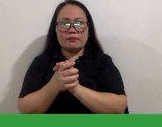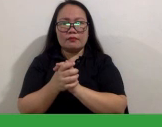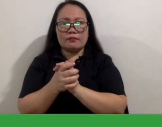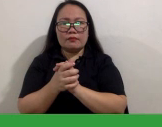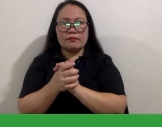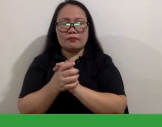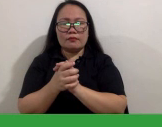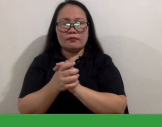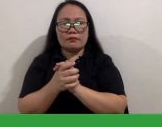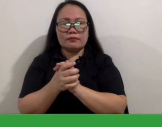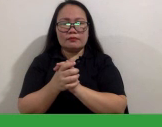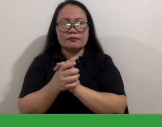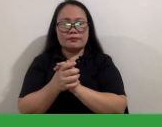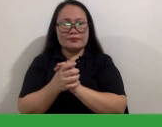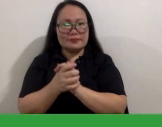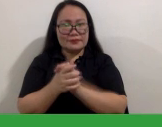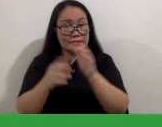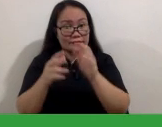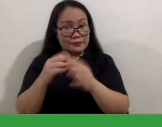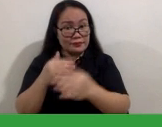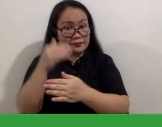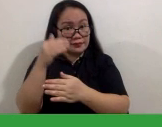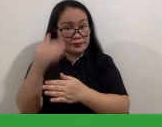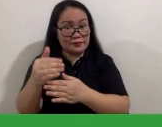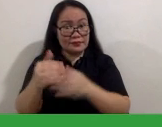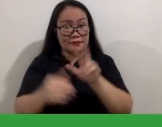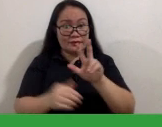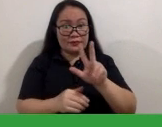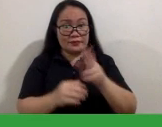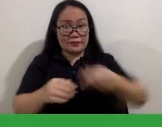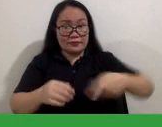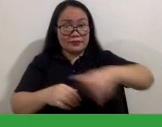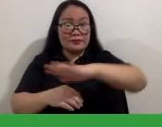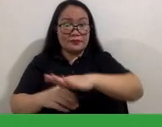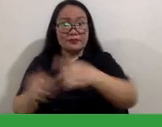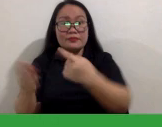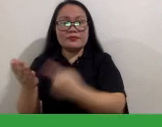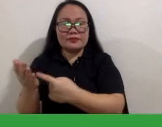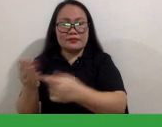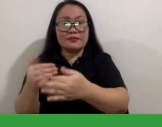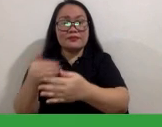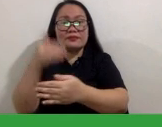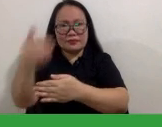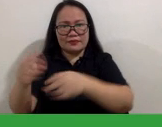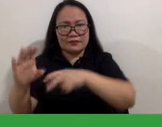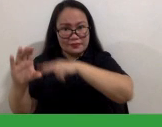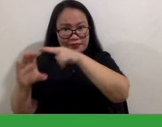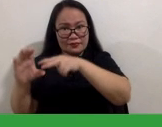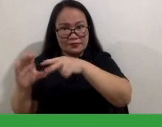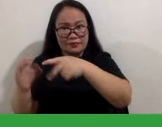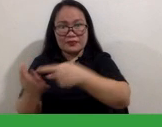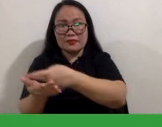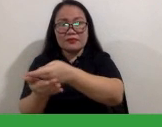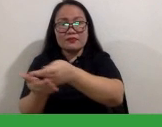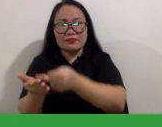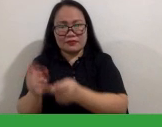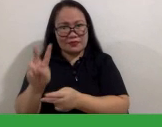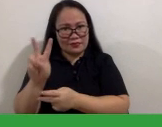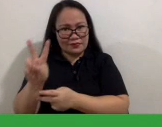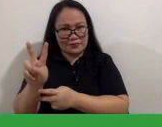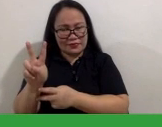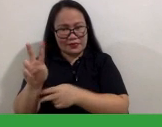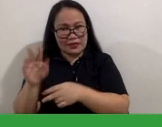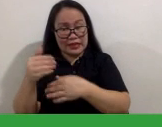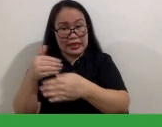three properties will be discussed on the next video. So, sa part 2 ng ating video tutorial, nandoon